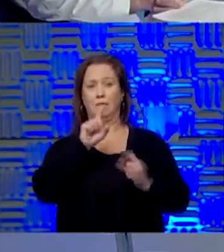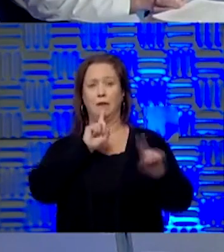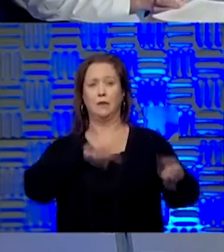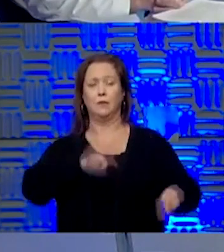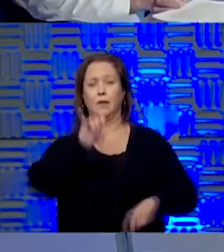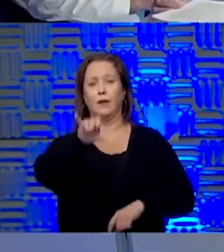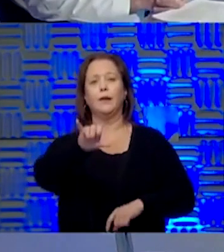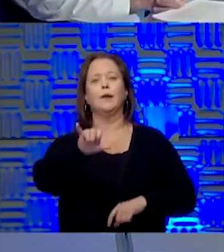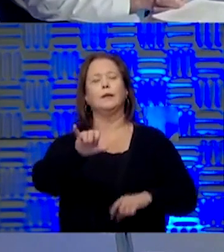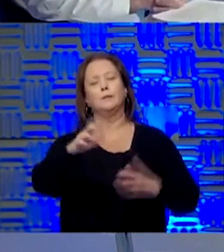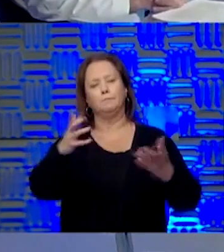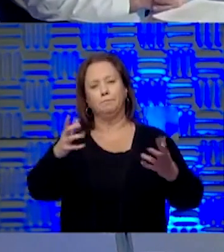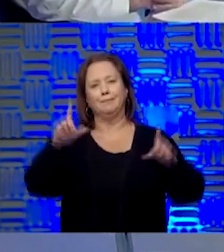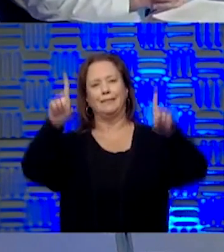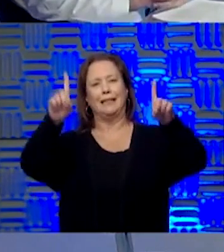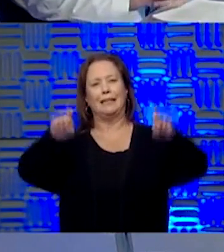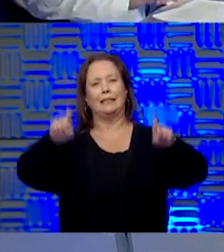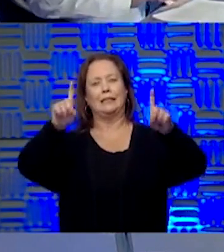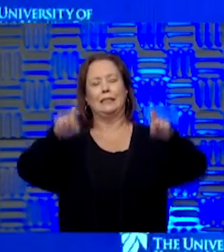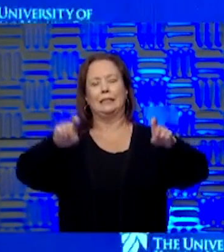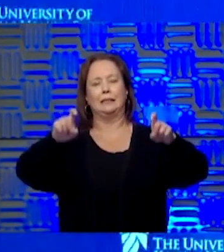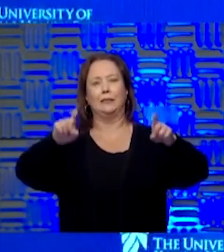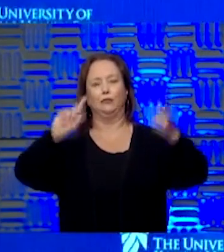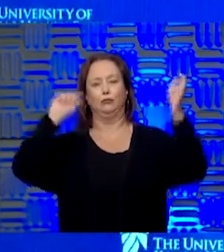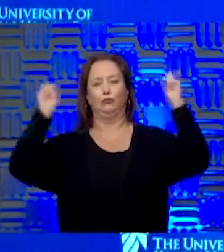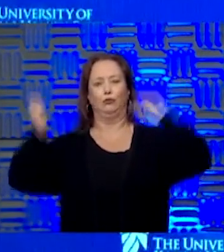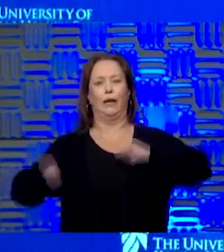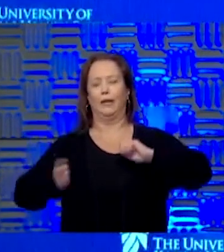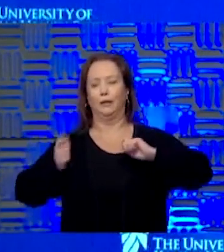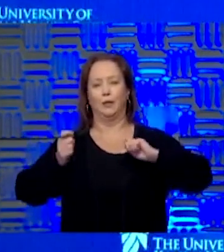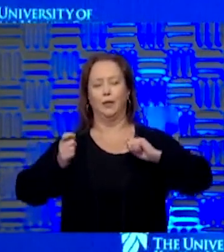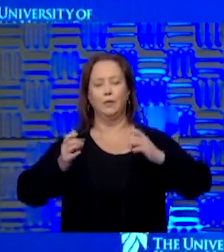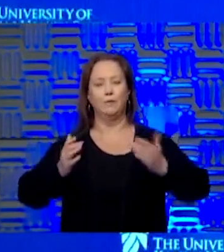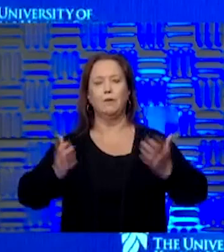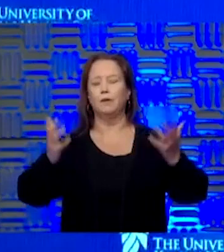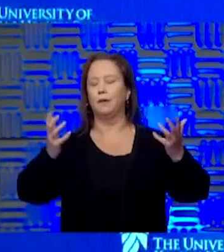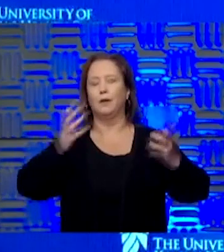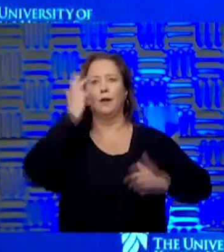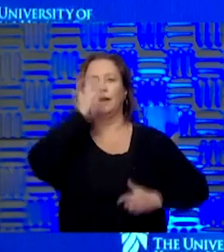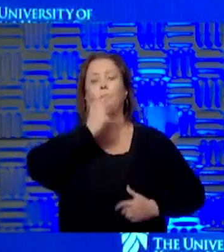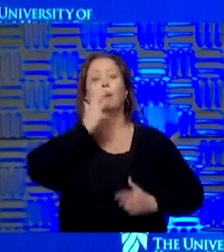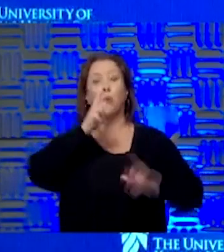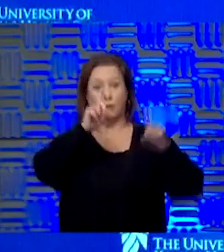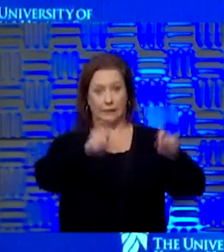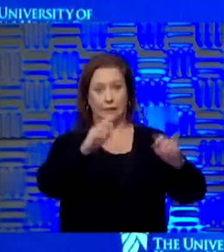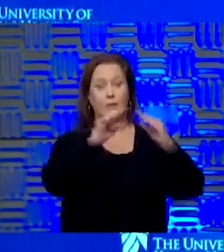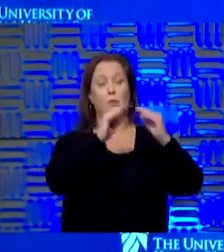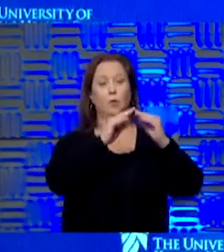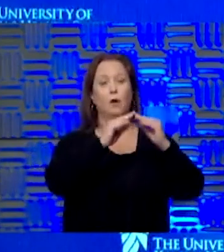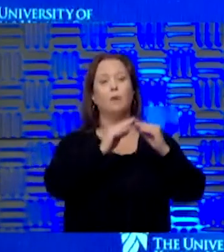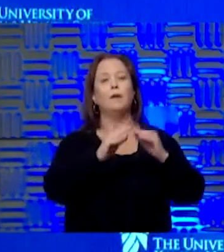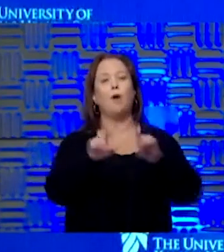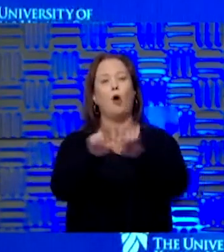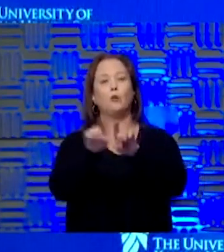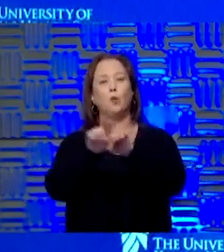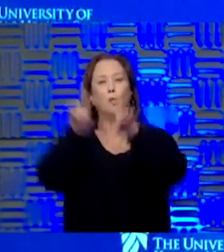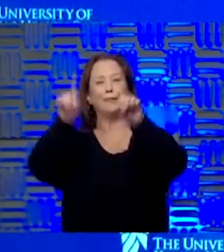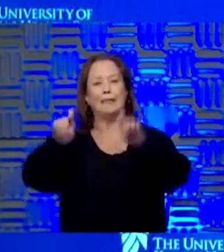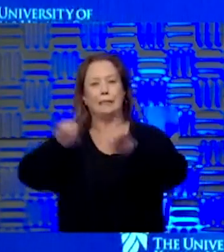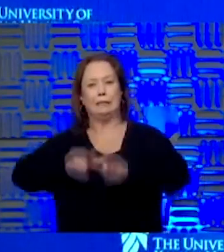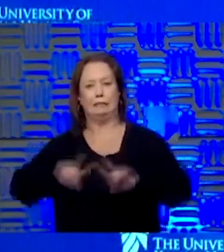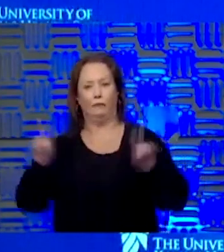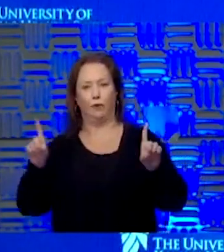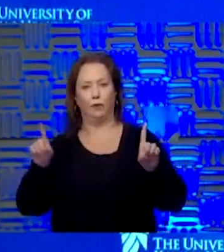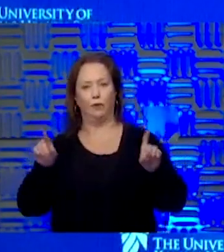know, it's a kind of a testing whirlwind. We've not only are we testing more, we're testing differently. And those